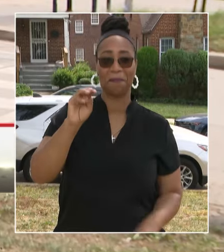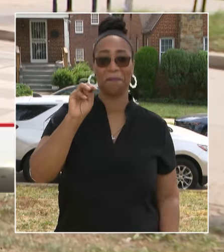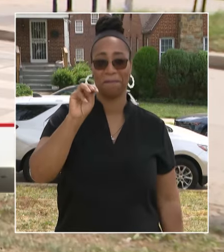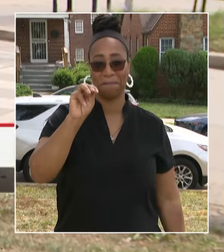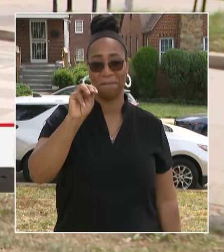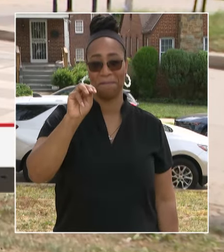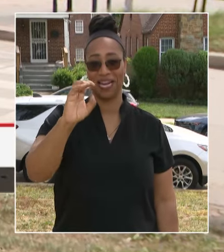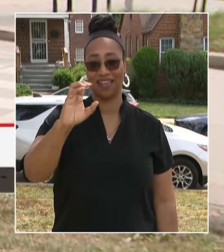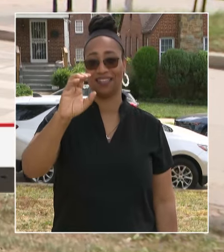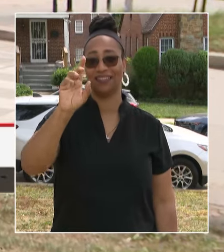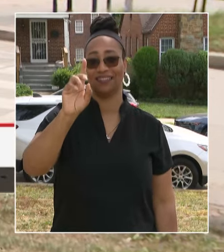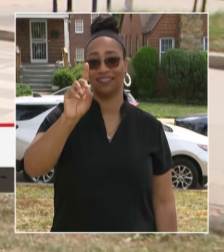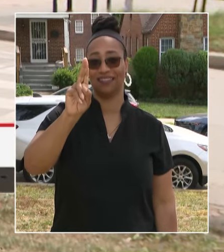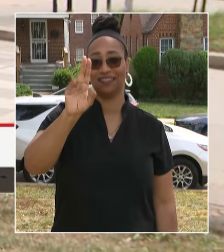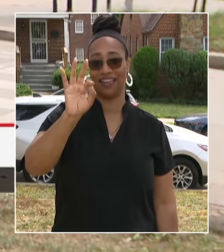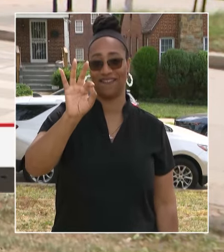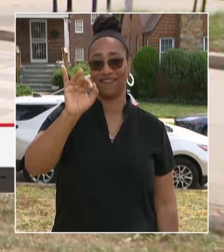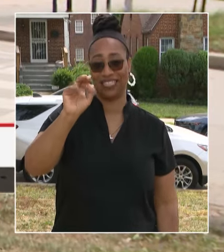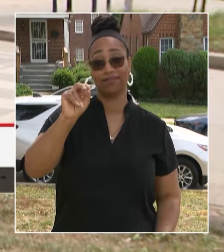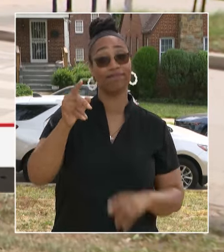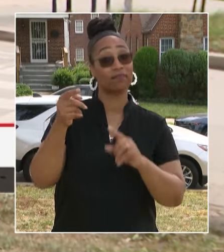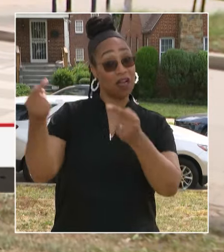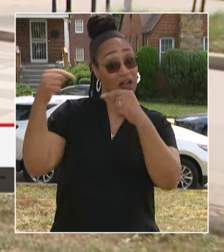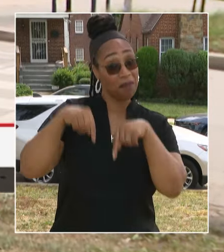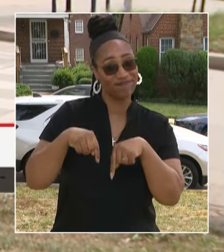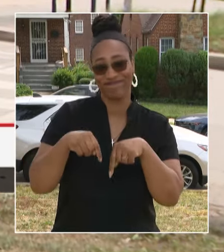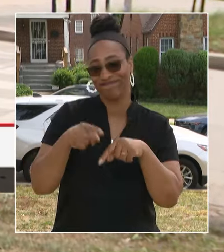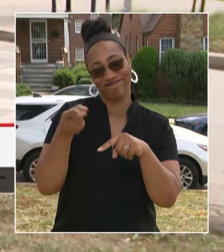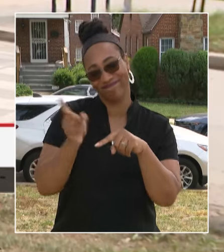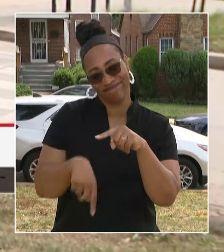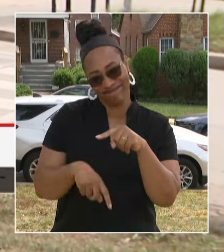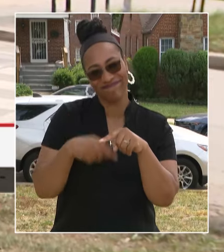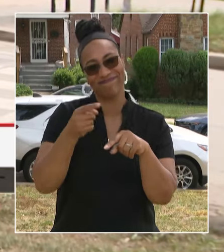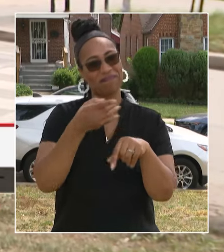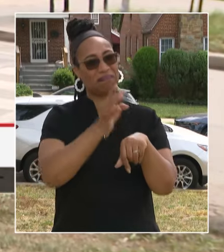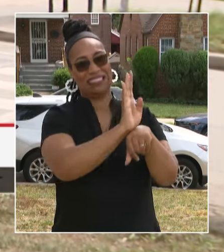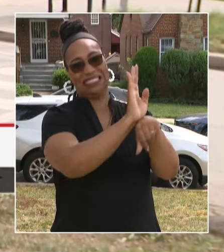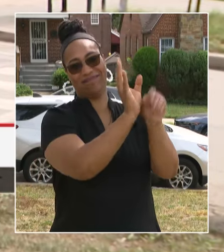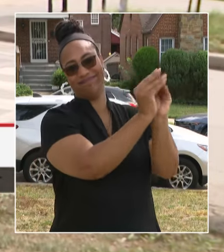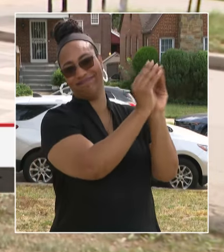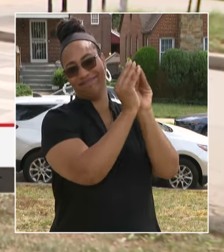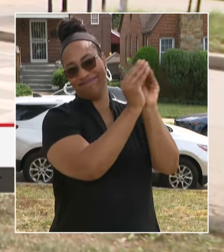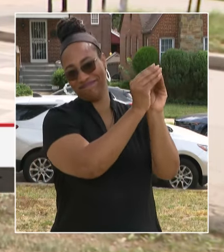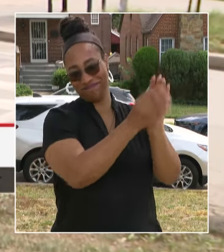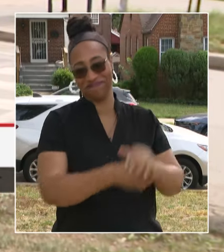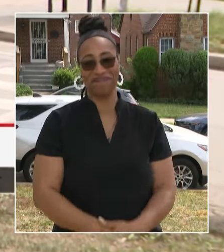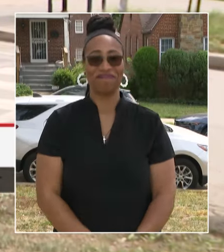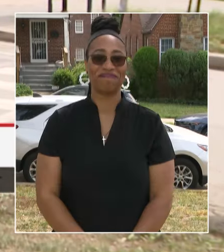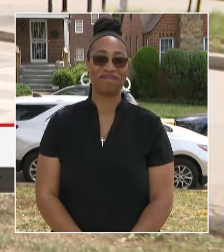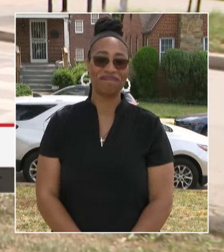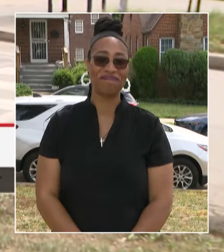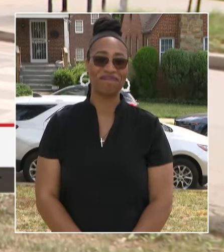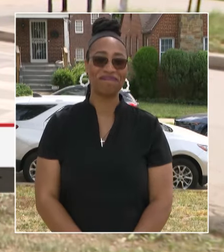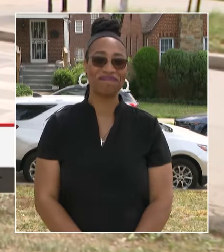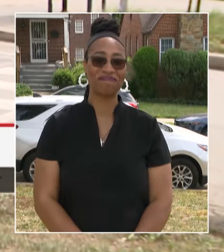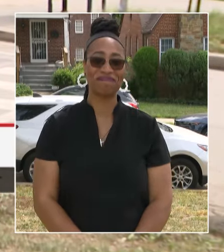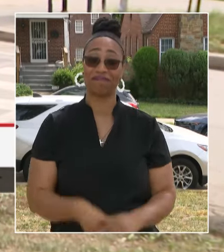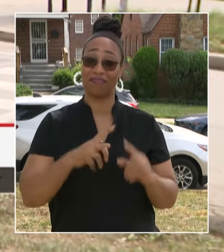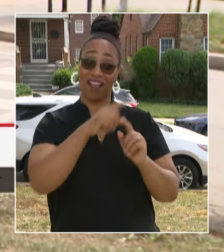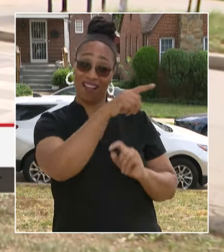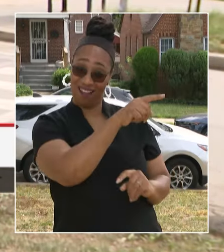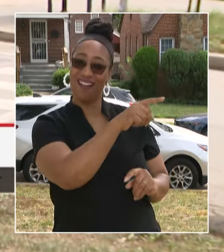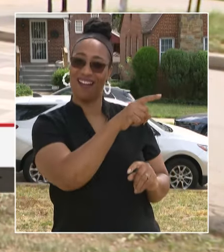hearing scheduled for this very moment, and he was not able to be here, but he did send his regards, and he too is joining in